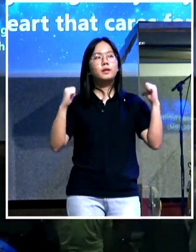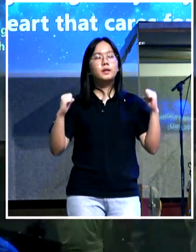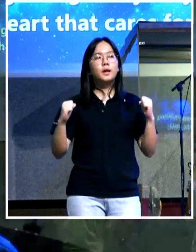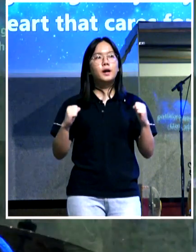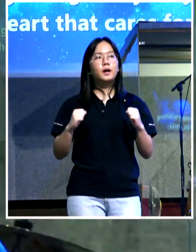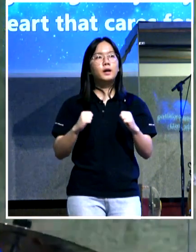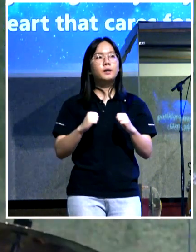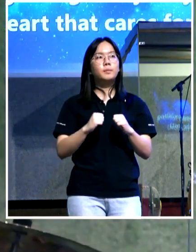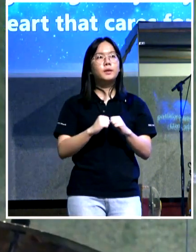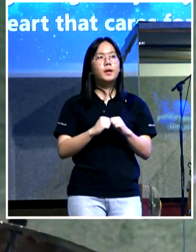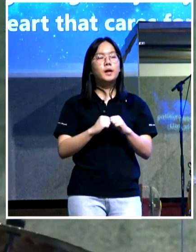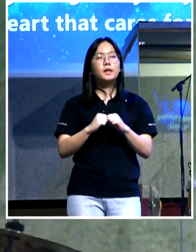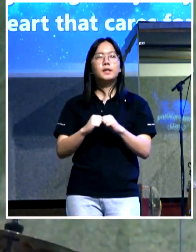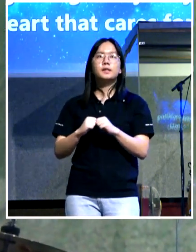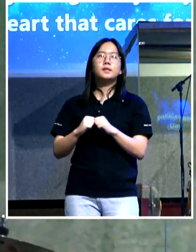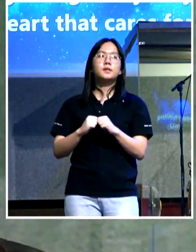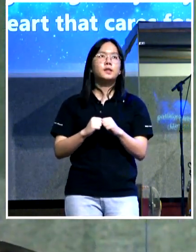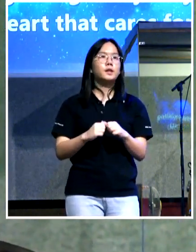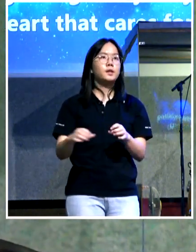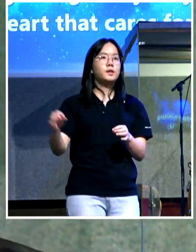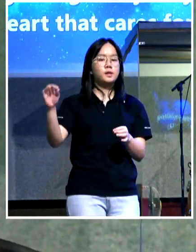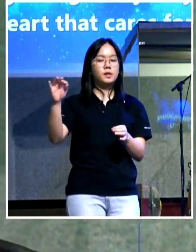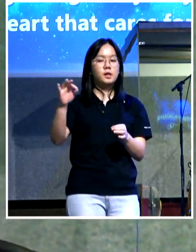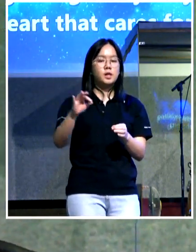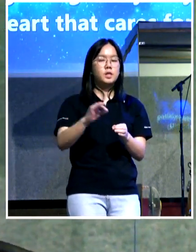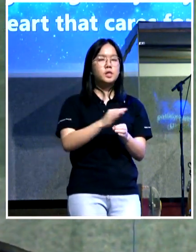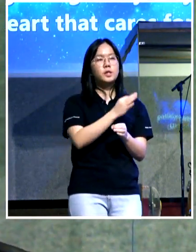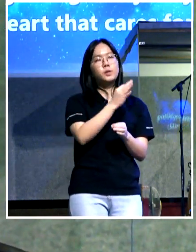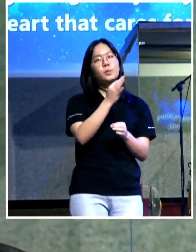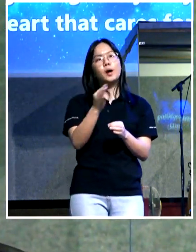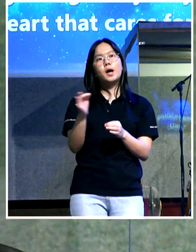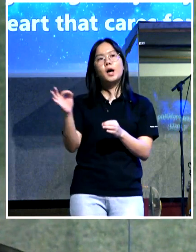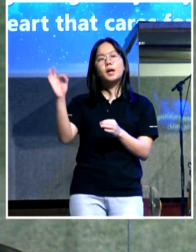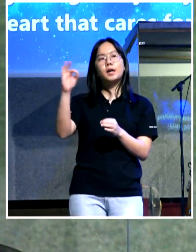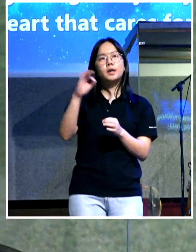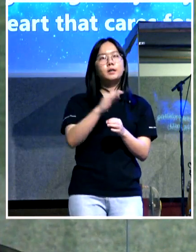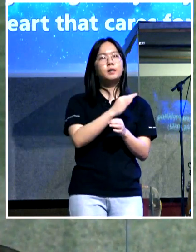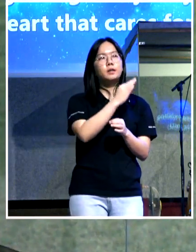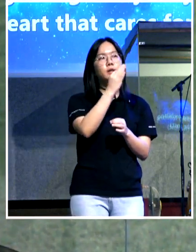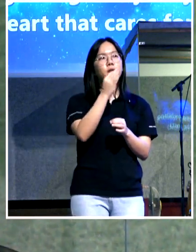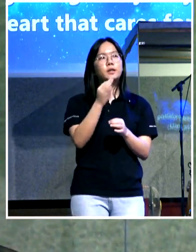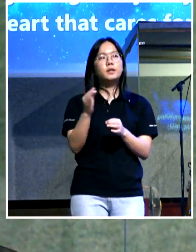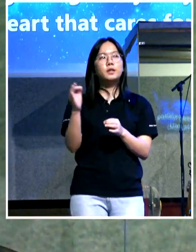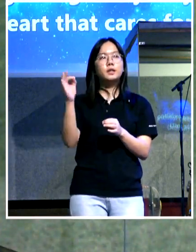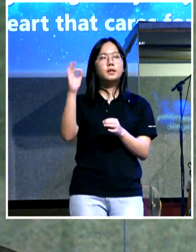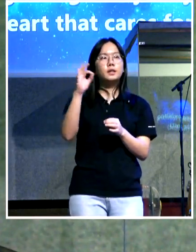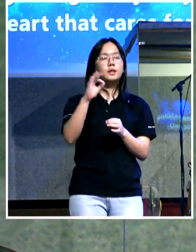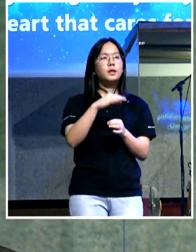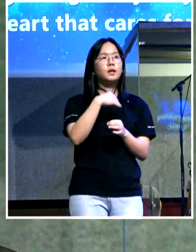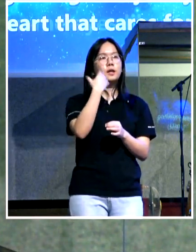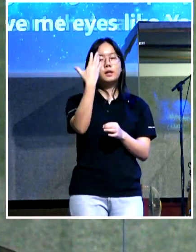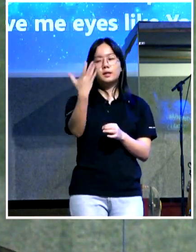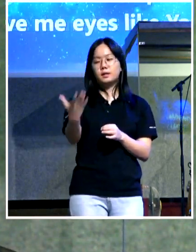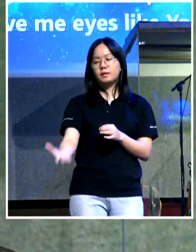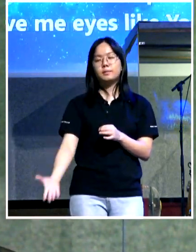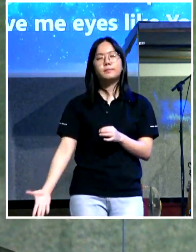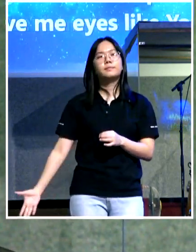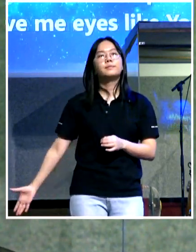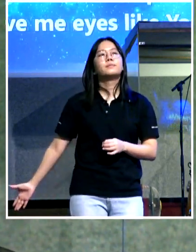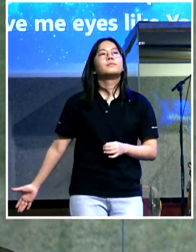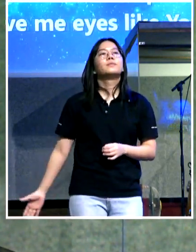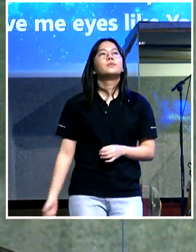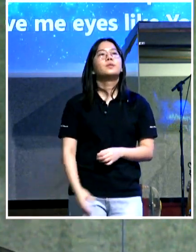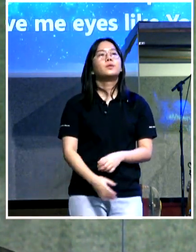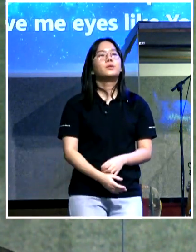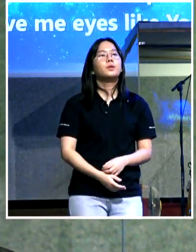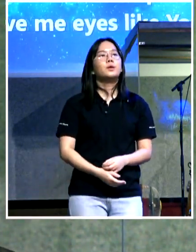Hati yang mengasihi, jiwa yang terhilang.